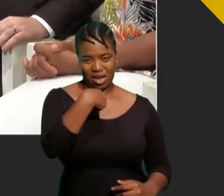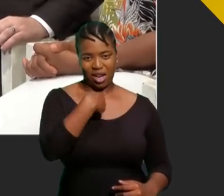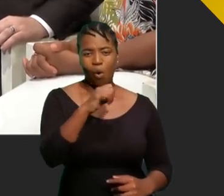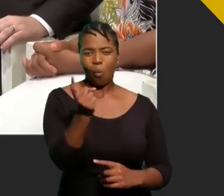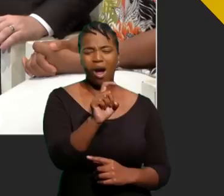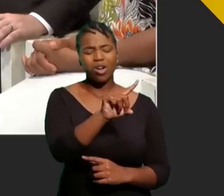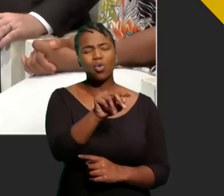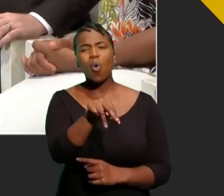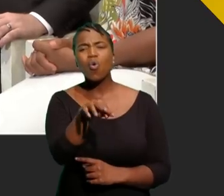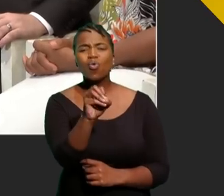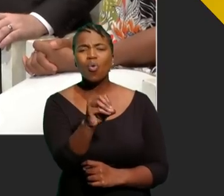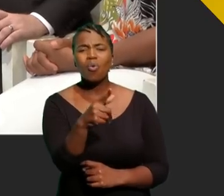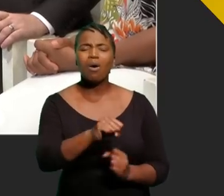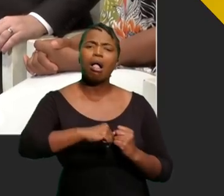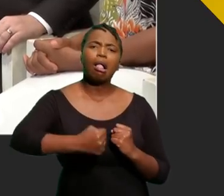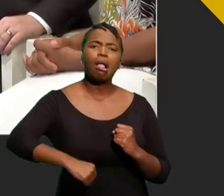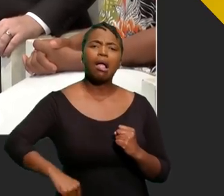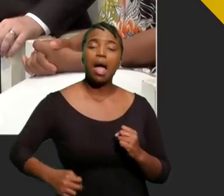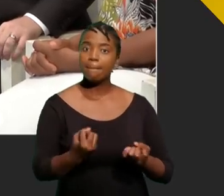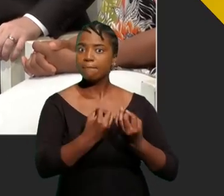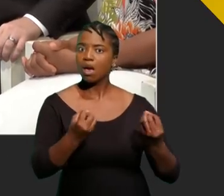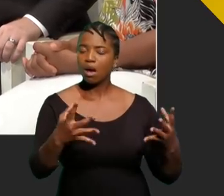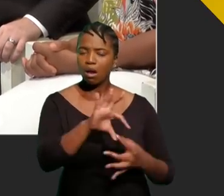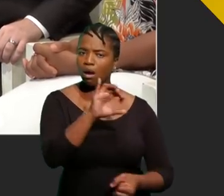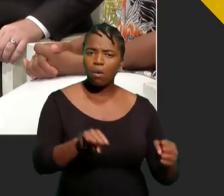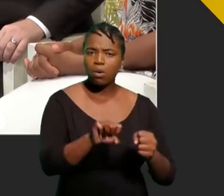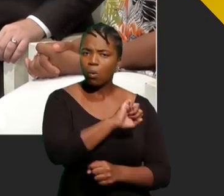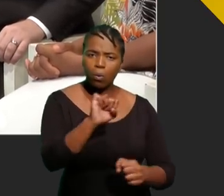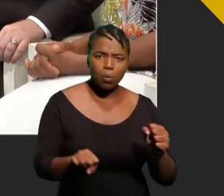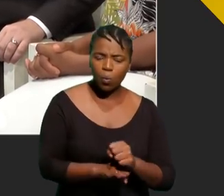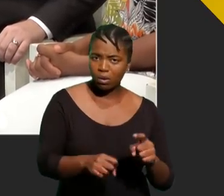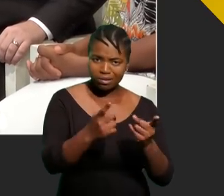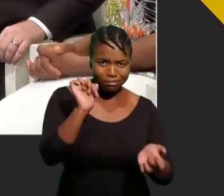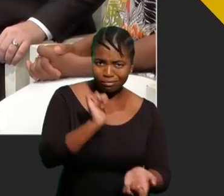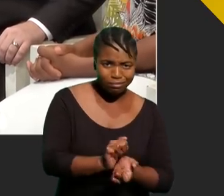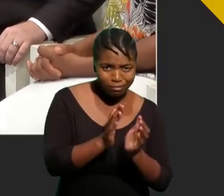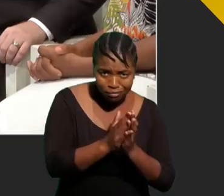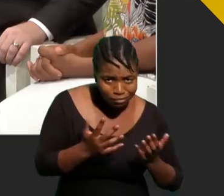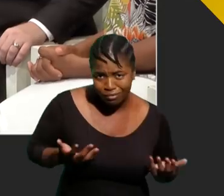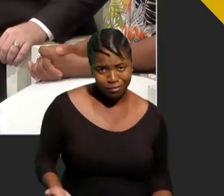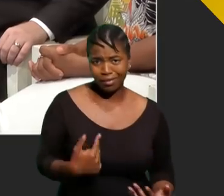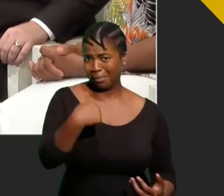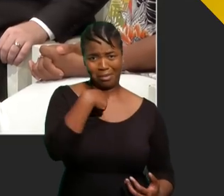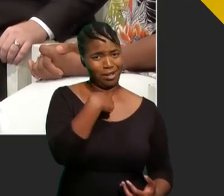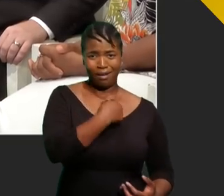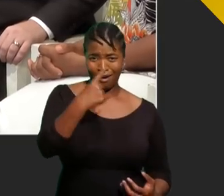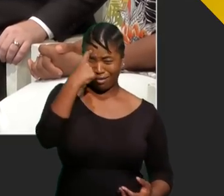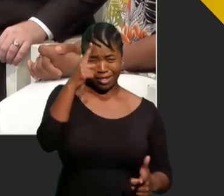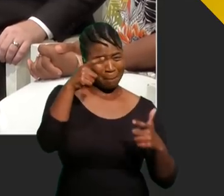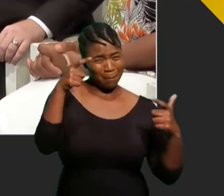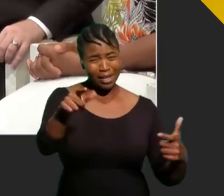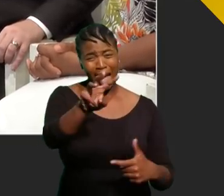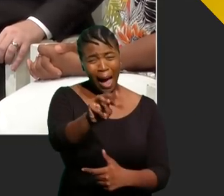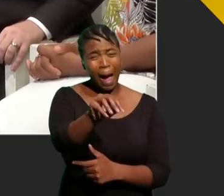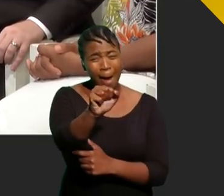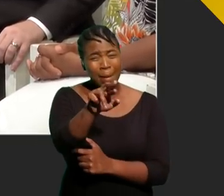about the Zondo Commission, because many commissions have been concluded. Yeah. And we haven't seen anything. Yeah. And for me, the biggest one is